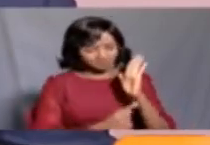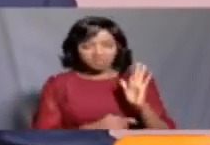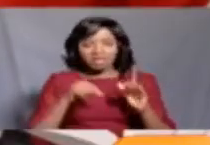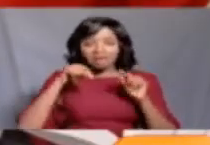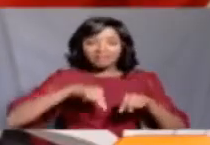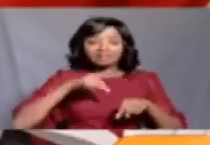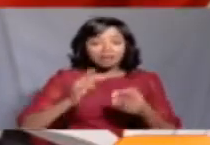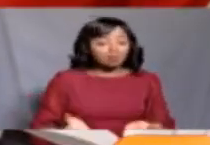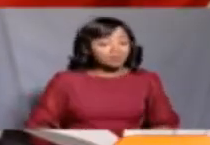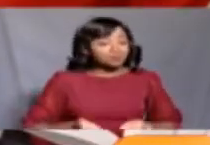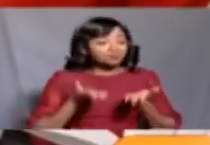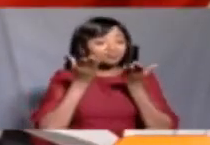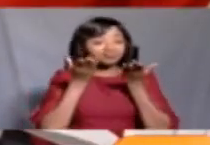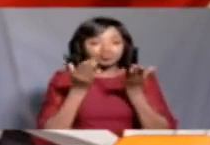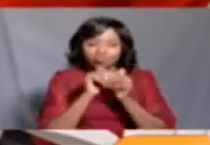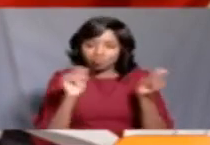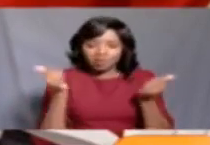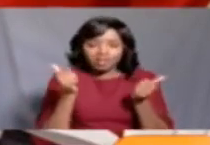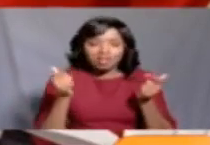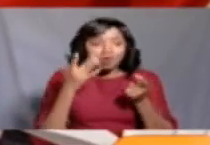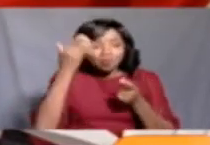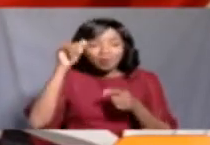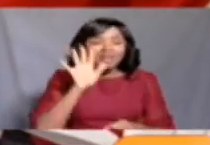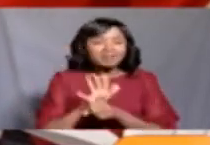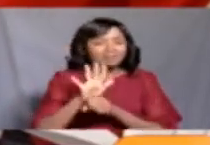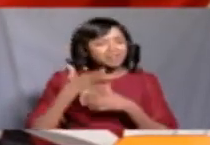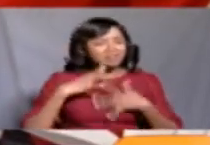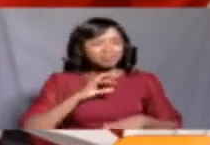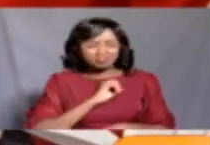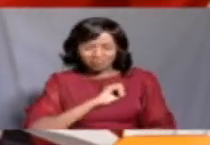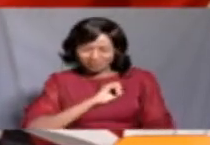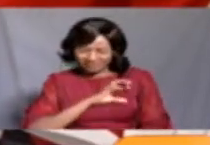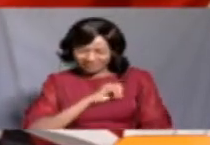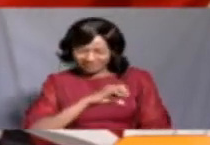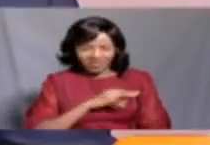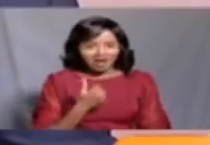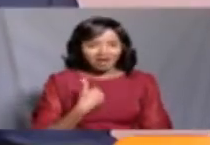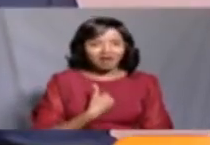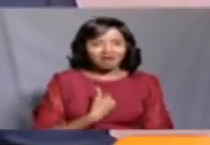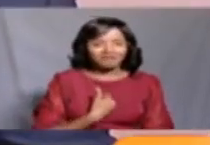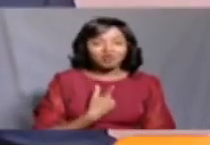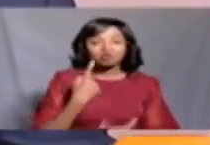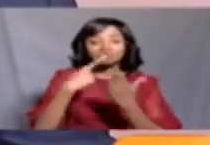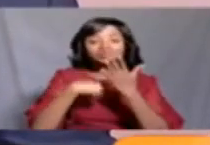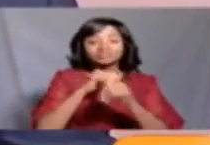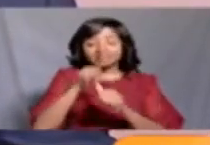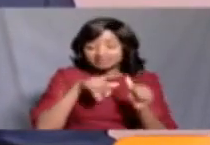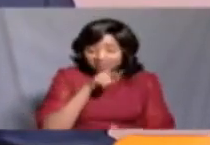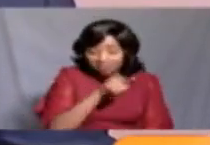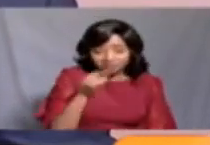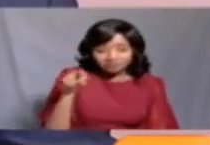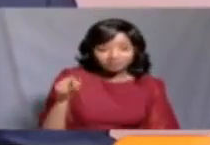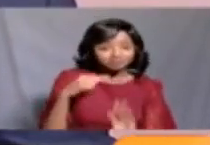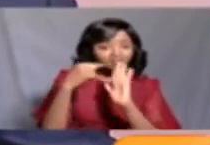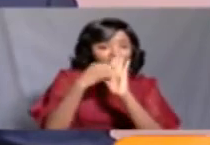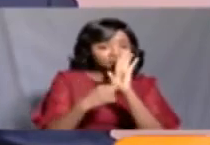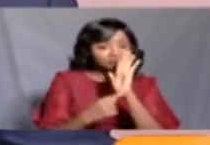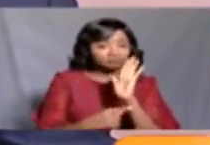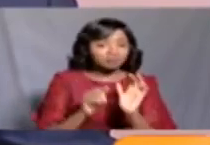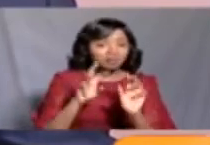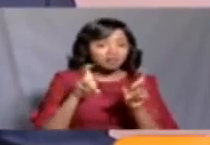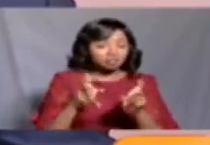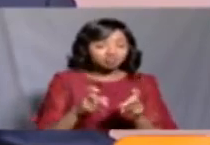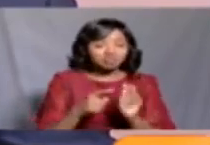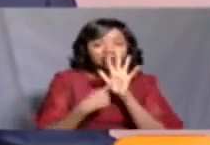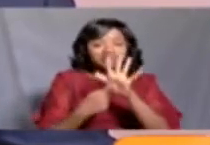progress I'm doing it, because many people are afraid to talk about these issues. I appreciate of some institutions which, like in the